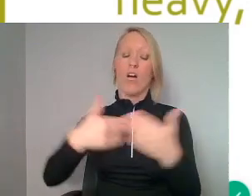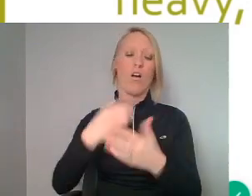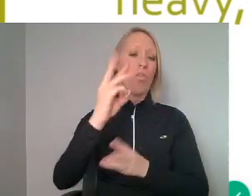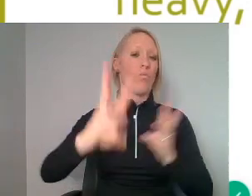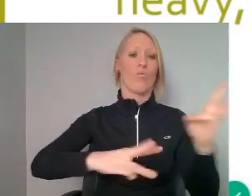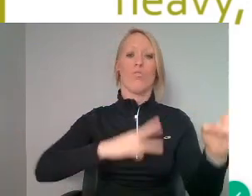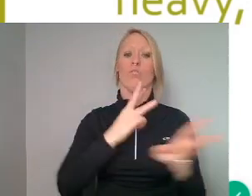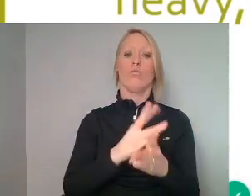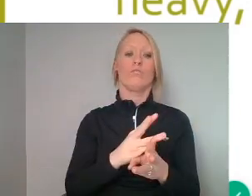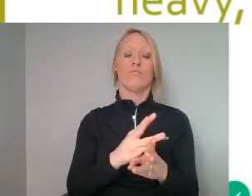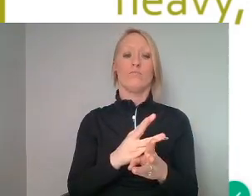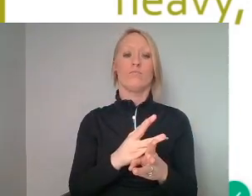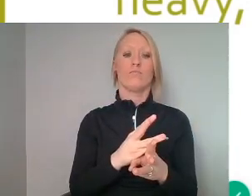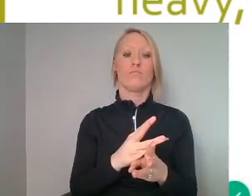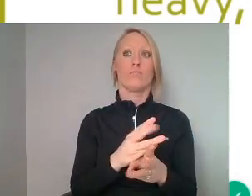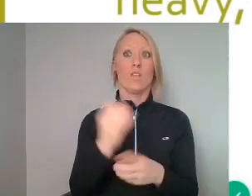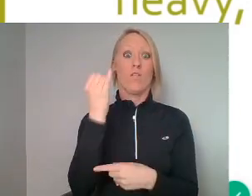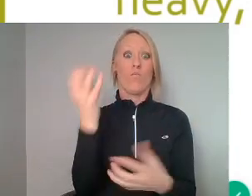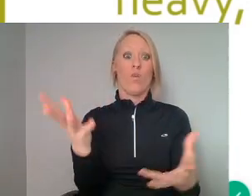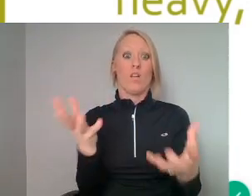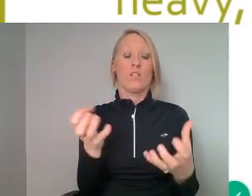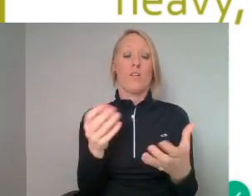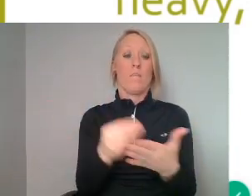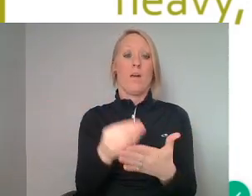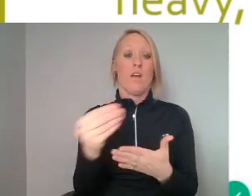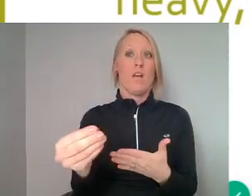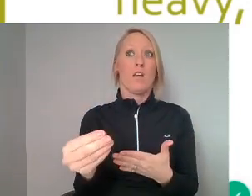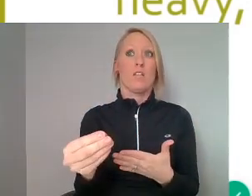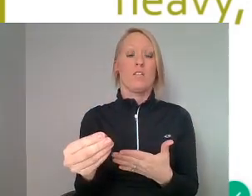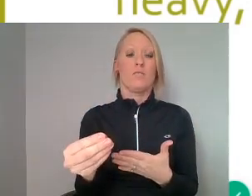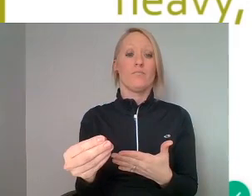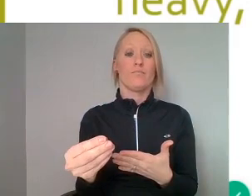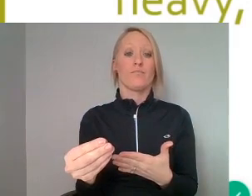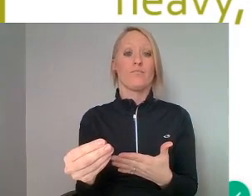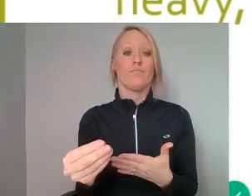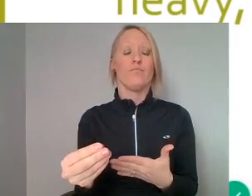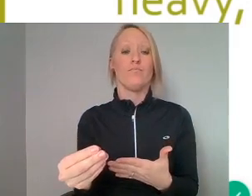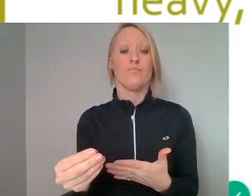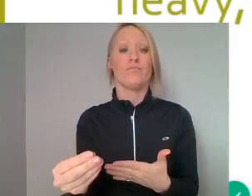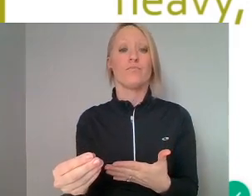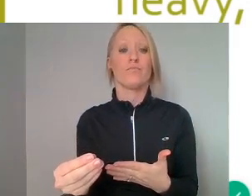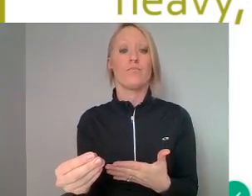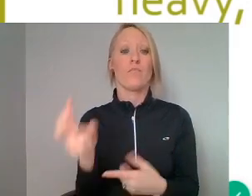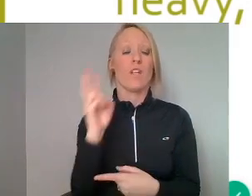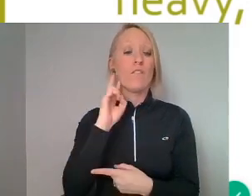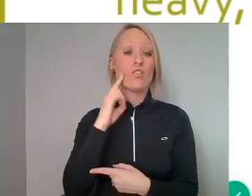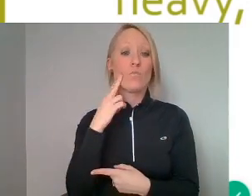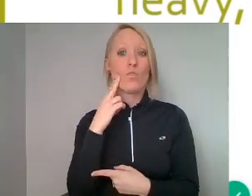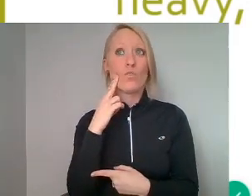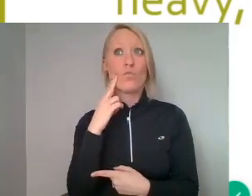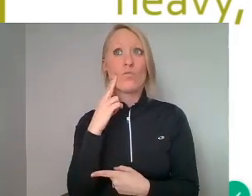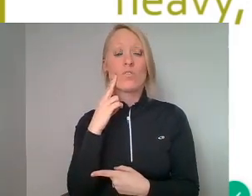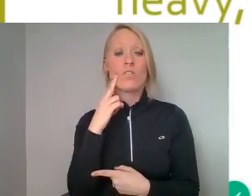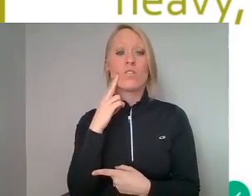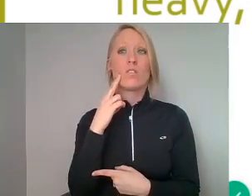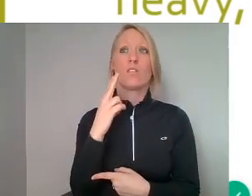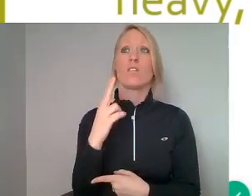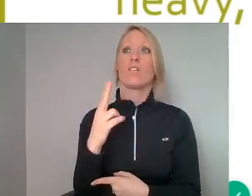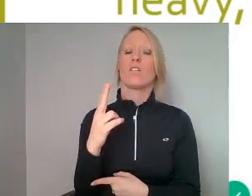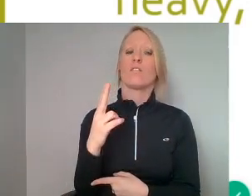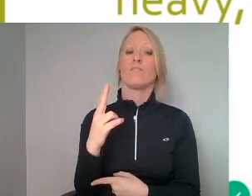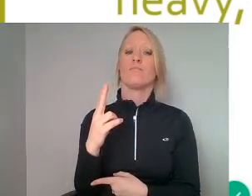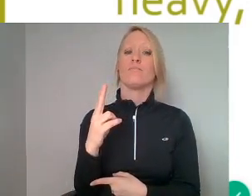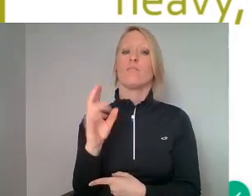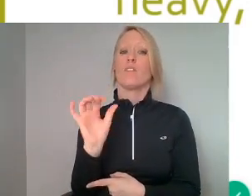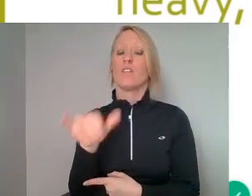you want to buy different produce is when it's in season because what it looks like is it's at the peak of its ripeness. So it's going to be the most flavorful. It's going to be